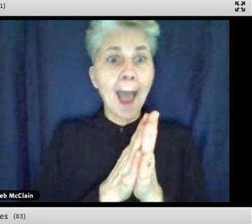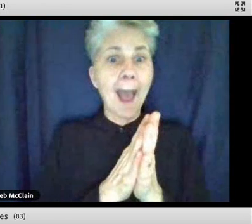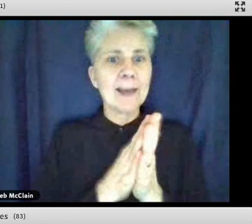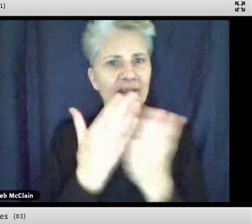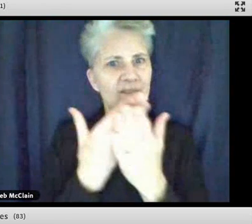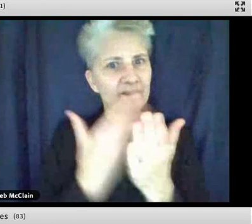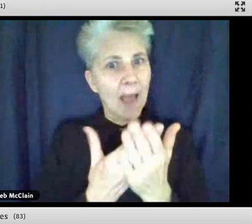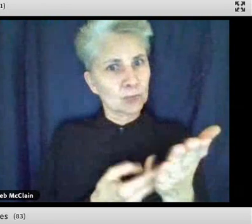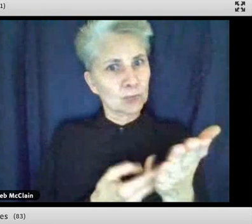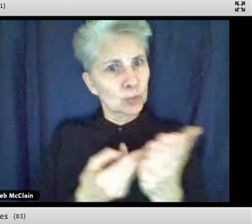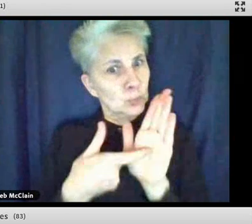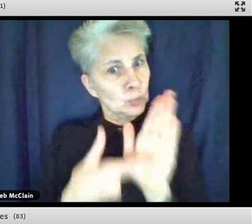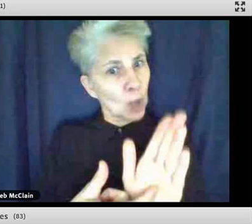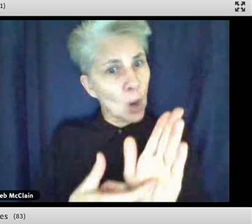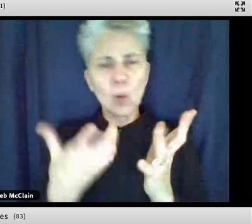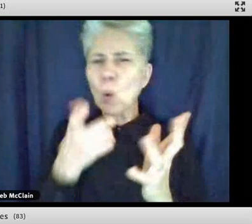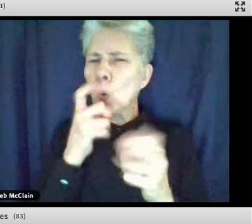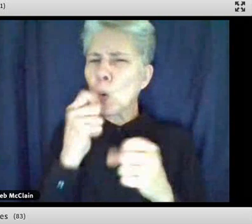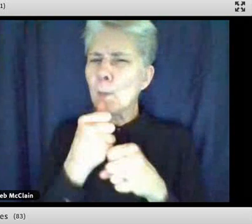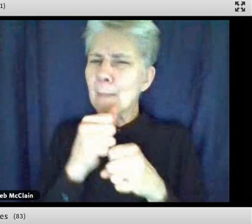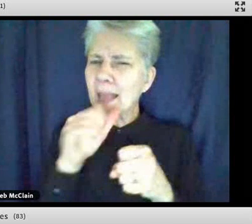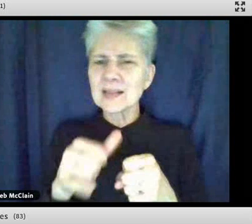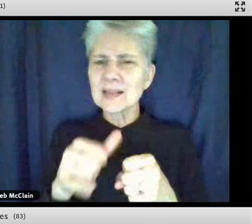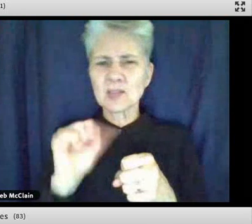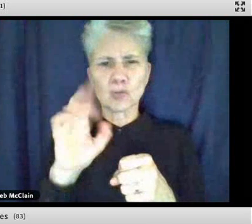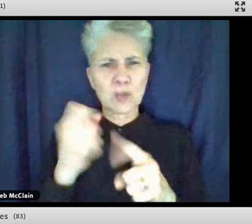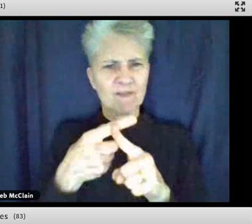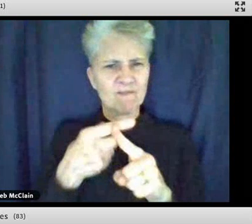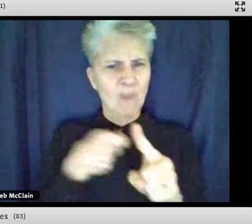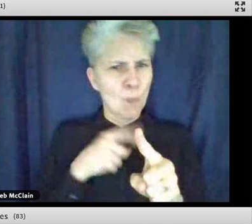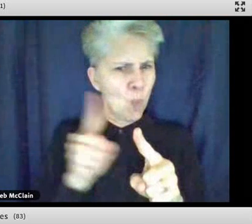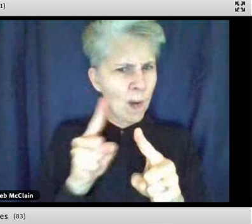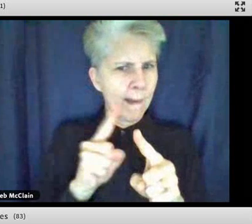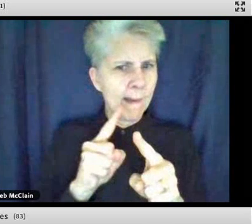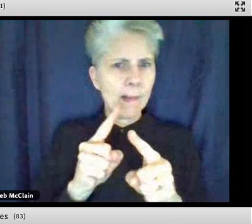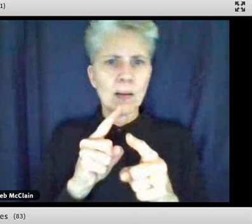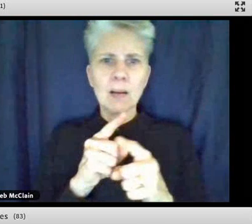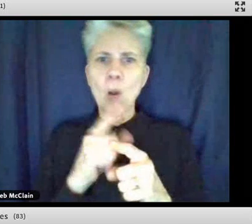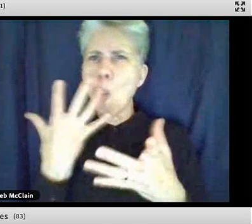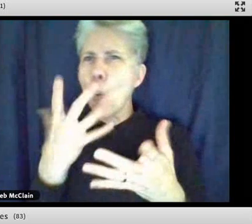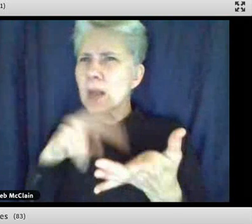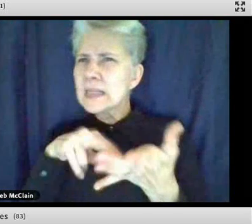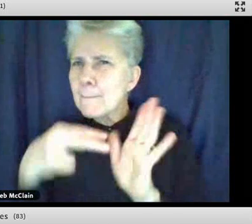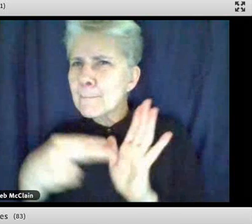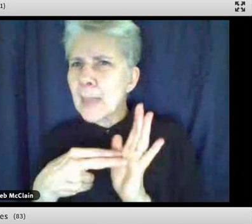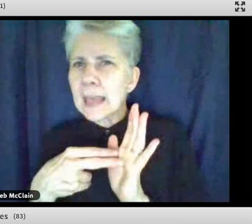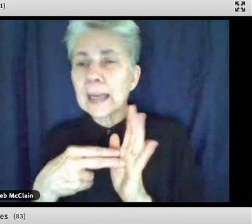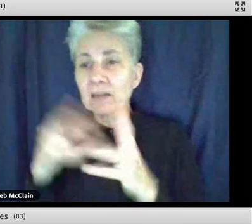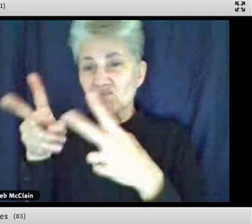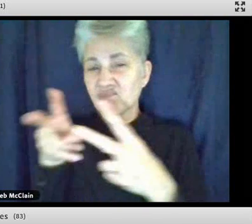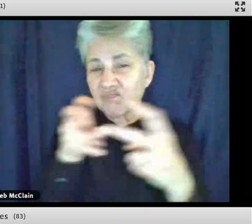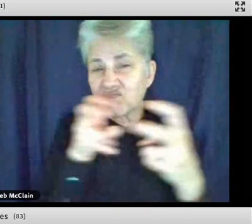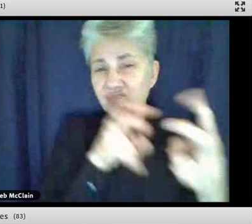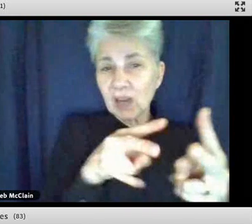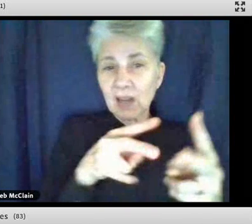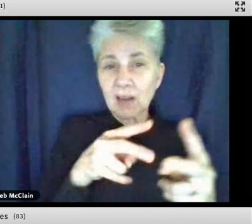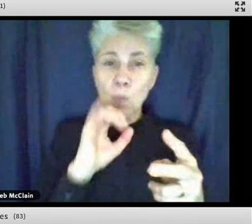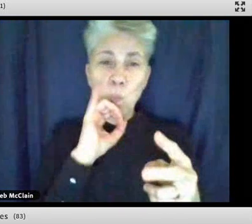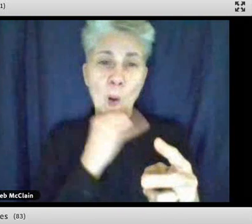up? Who made this? Who's the source? What's the big picture? What's the context? Is it taken out of context? Who's the